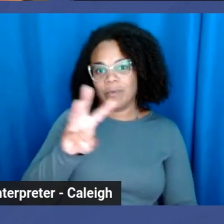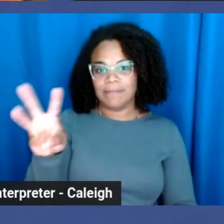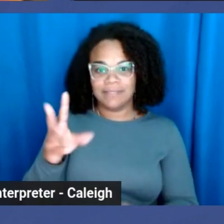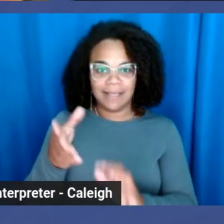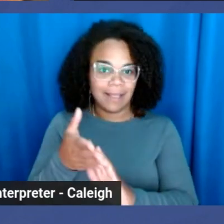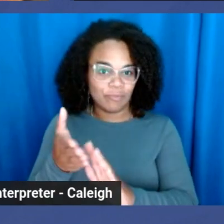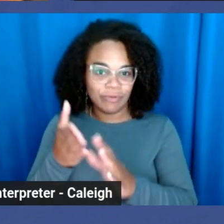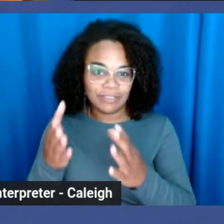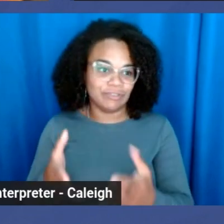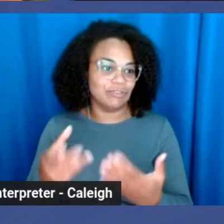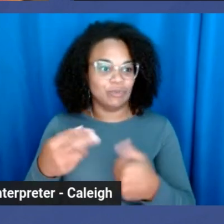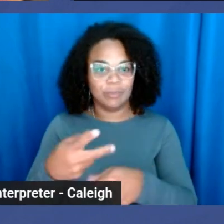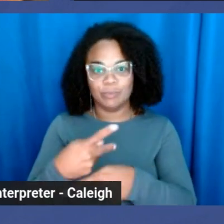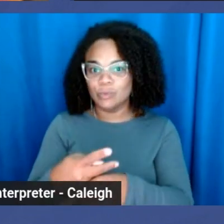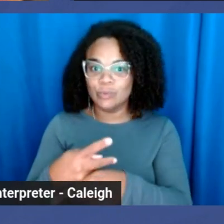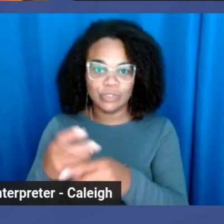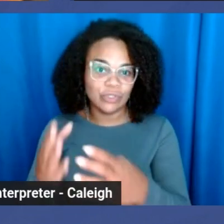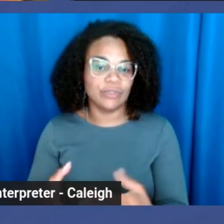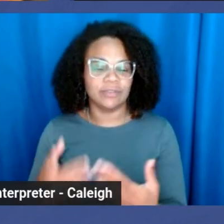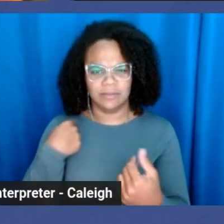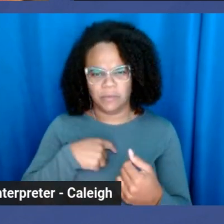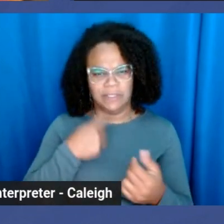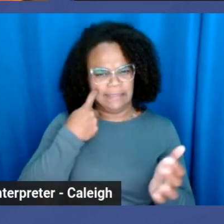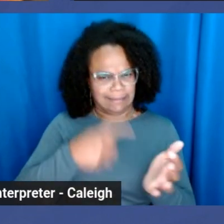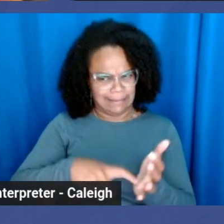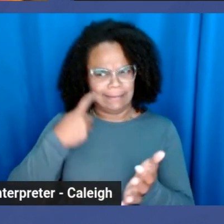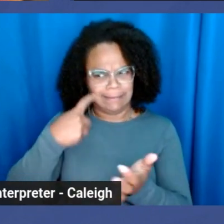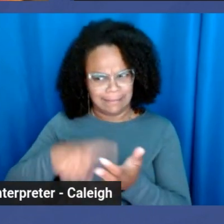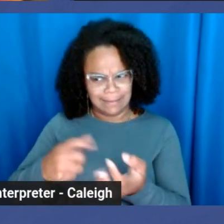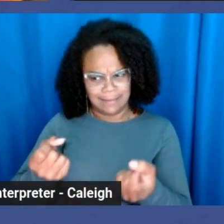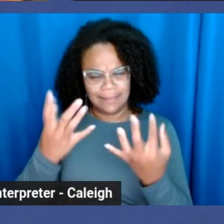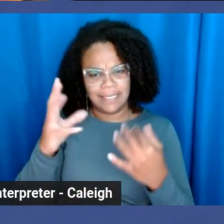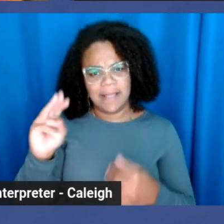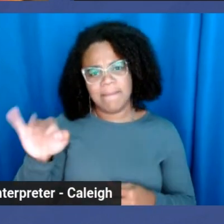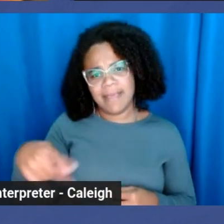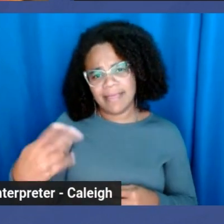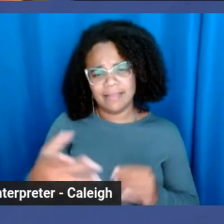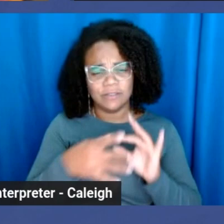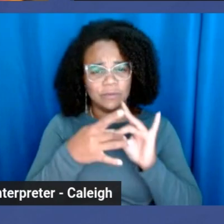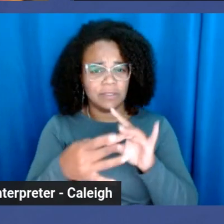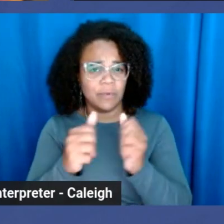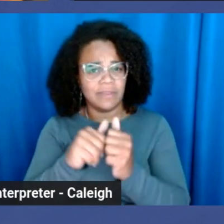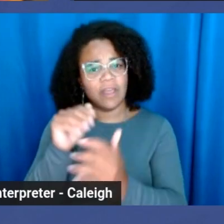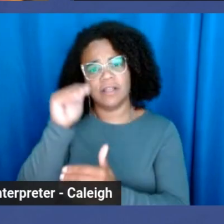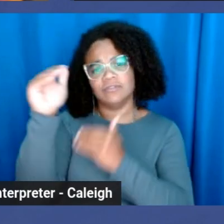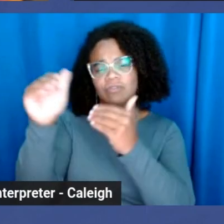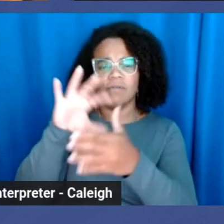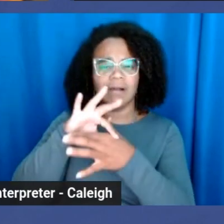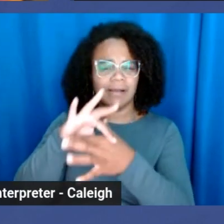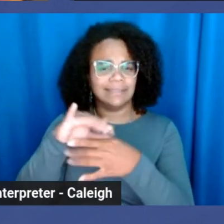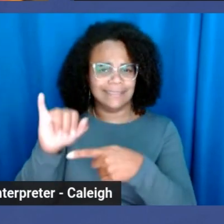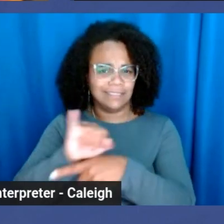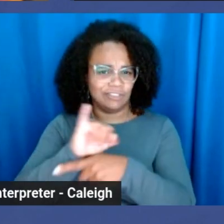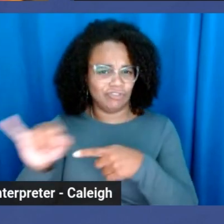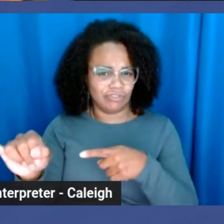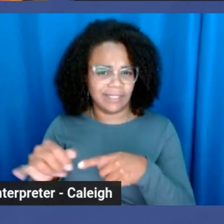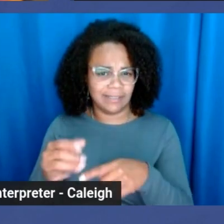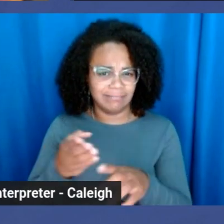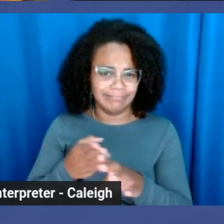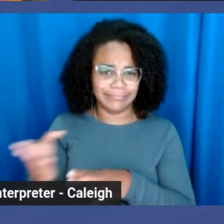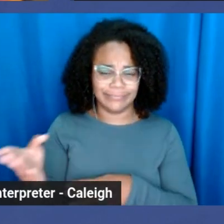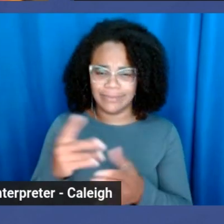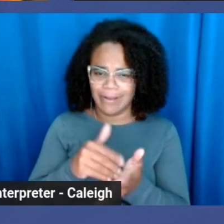producers, and we see myths associated with the with adult content industry